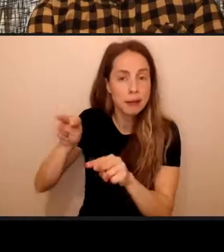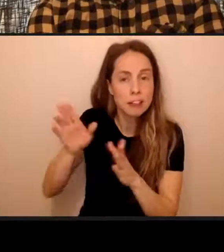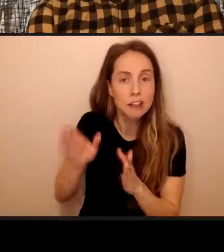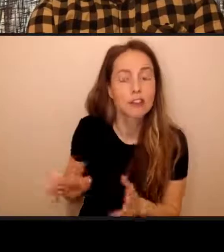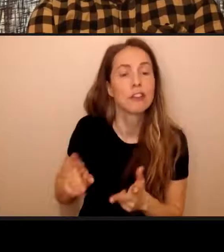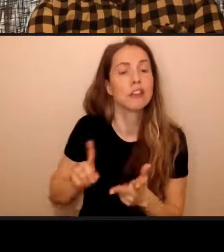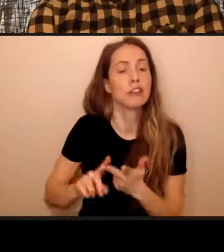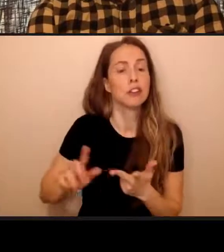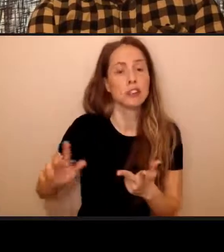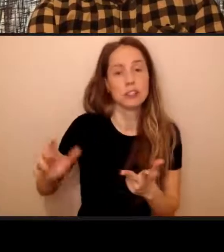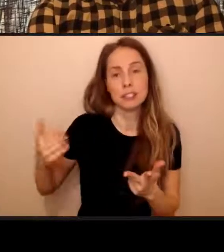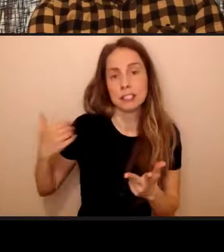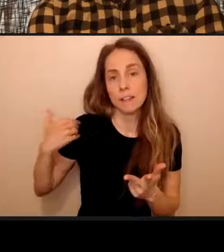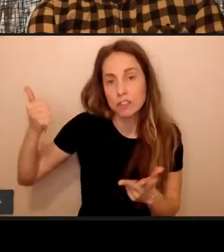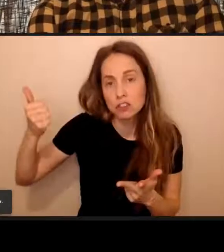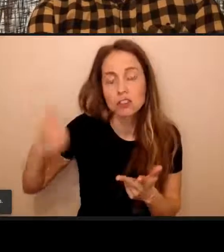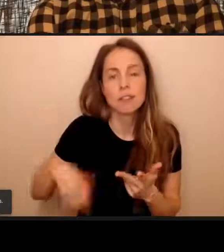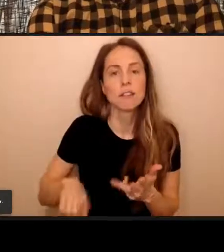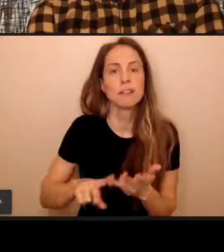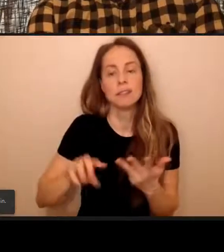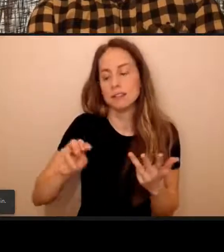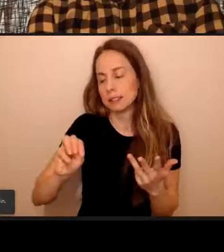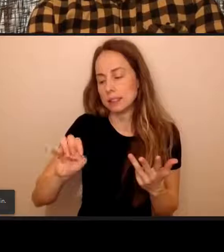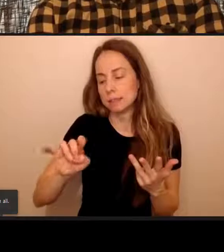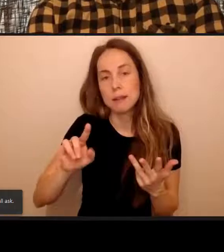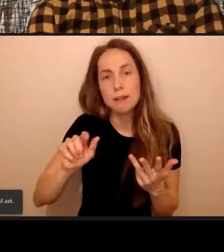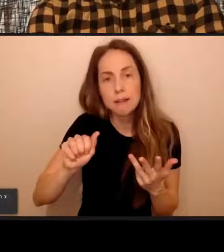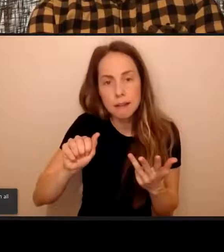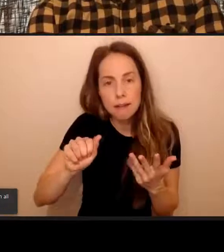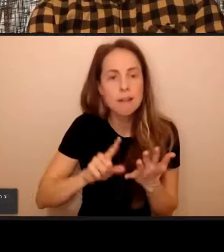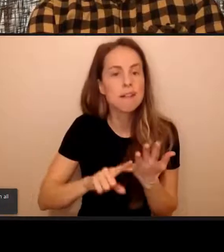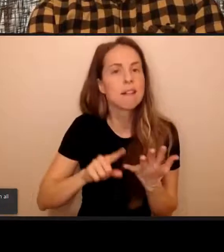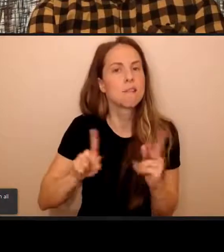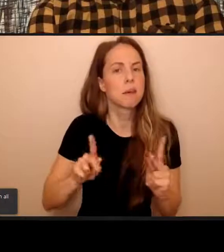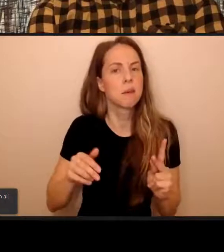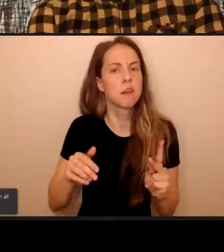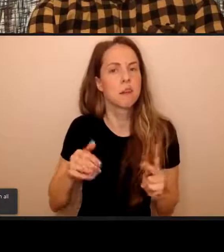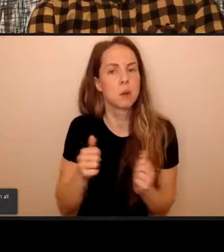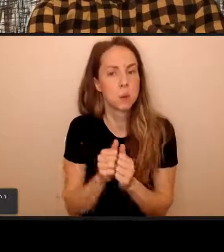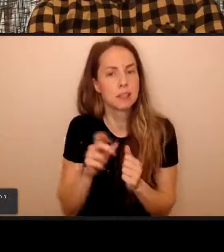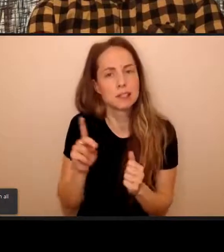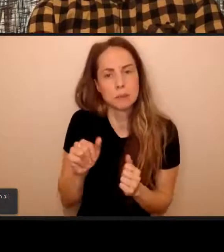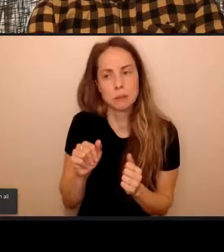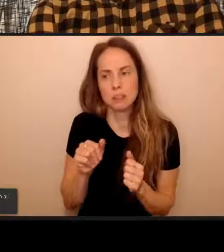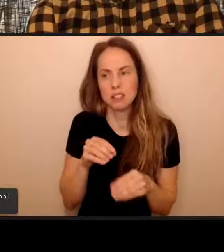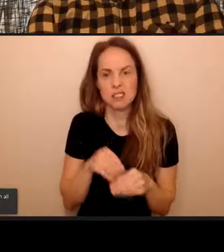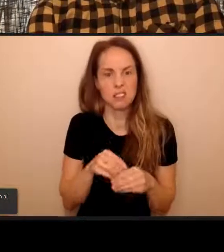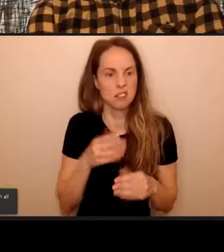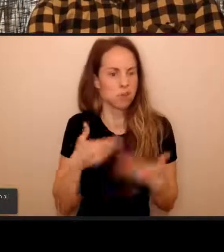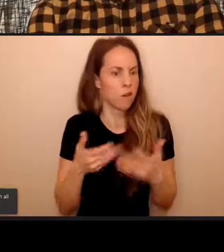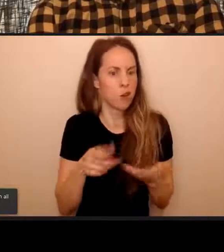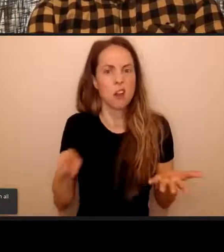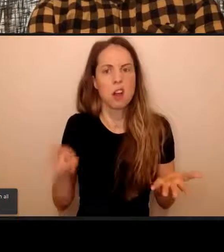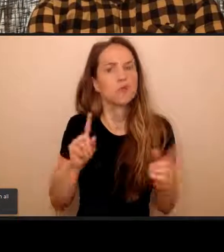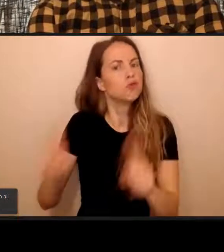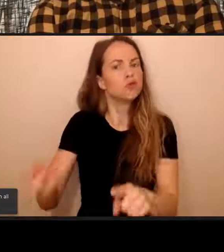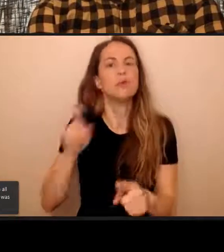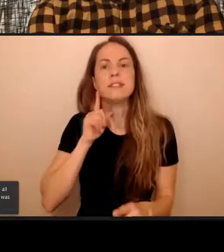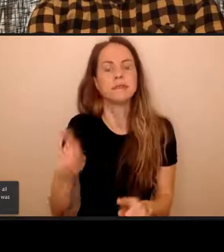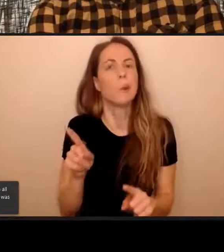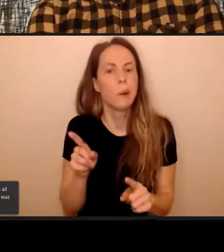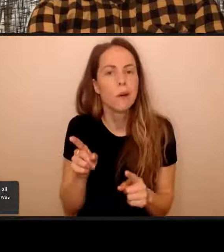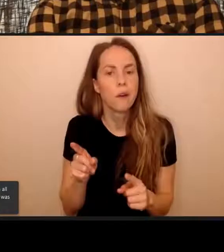media, people with disabilities in all aspects of the games. So it was